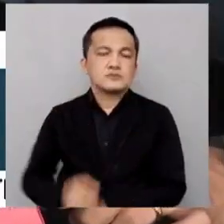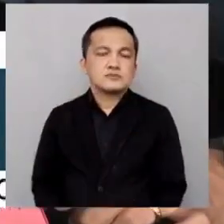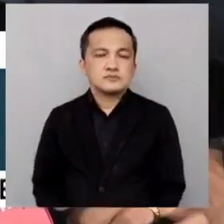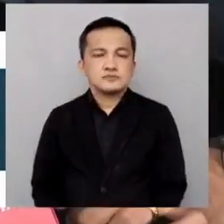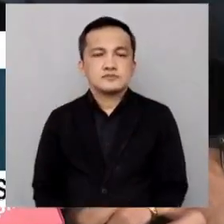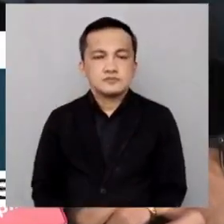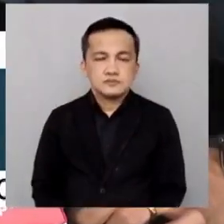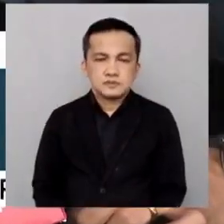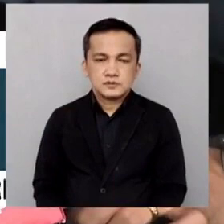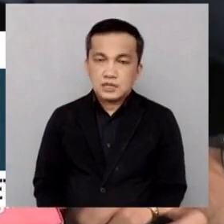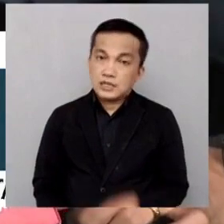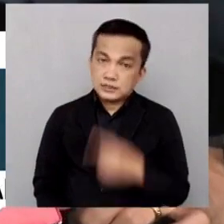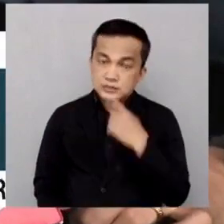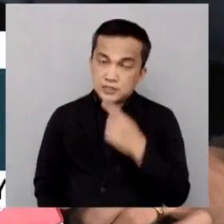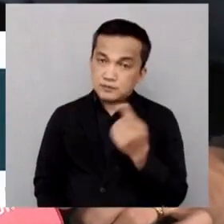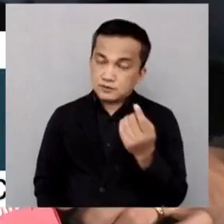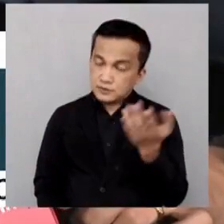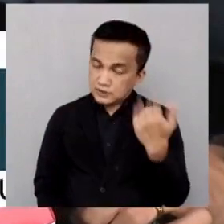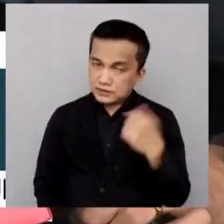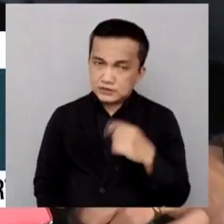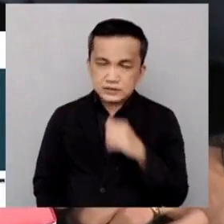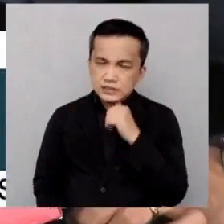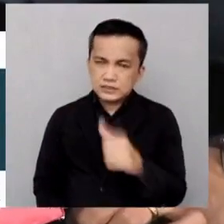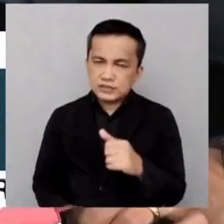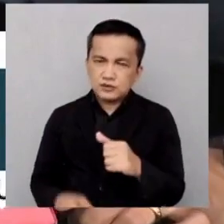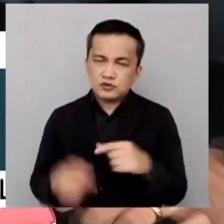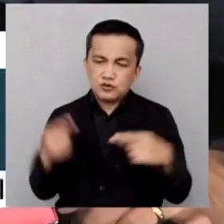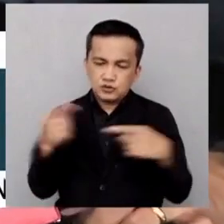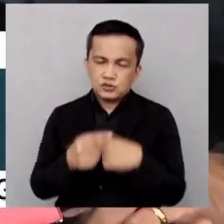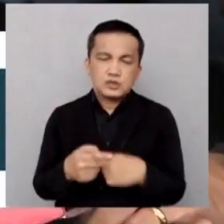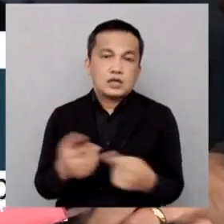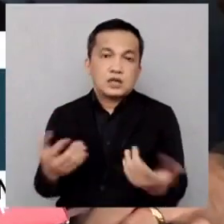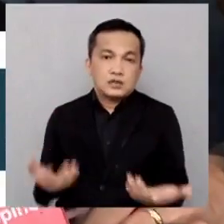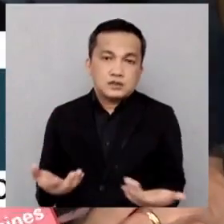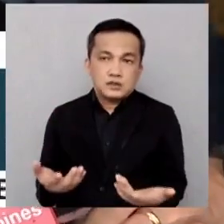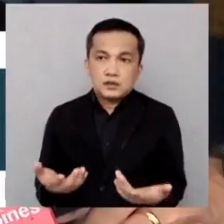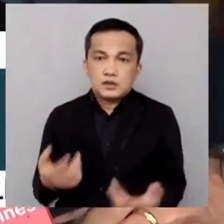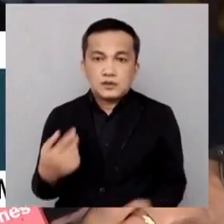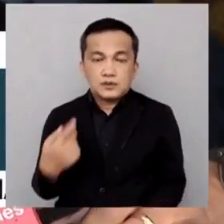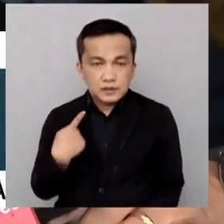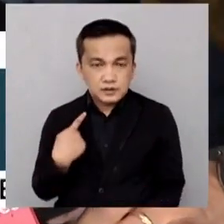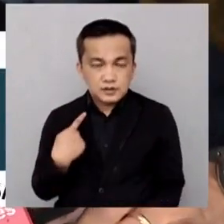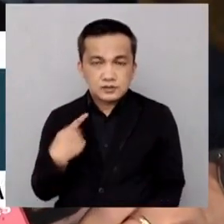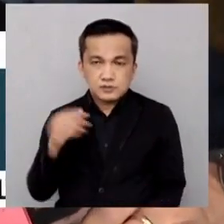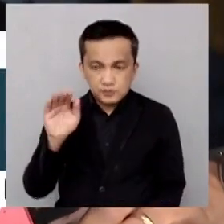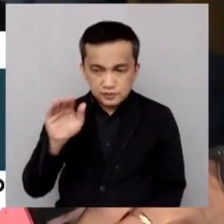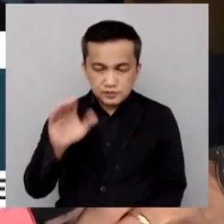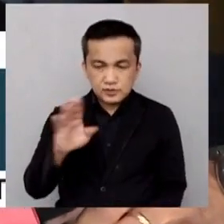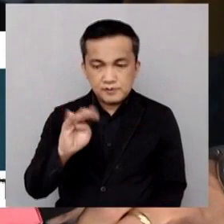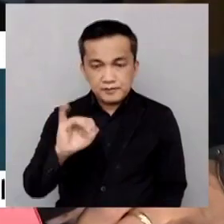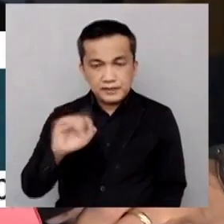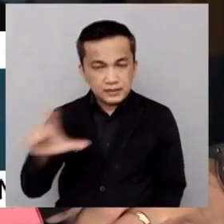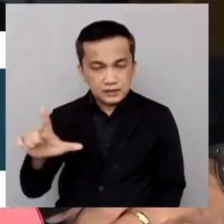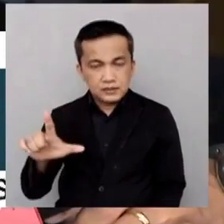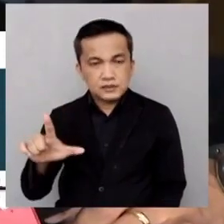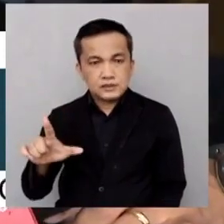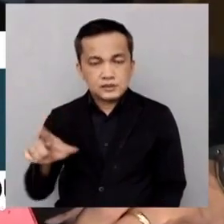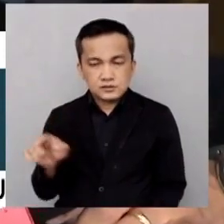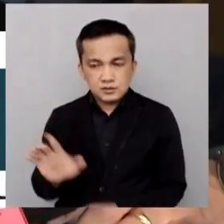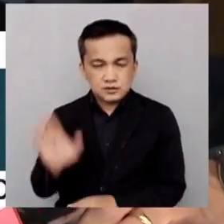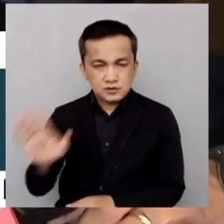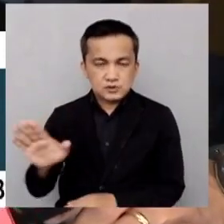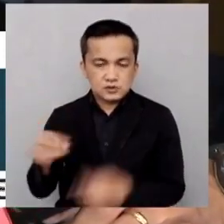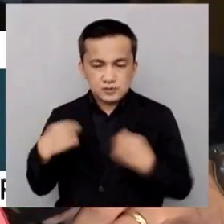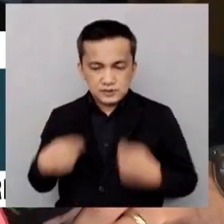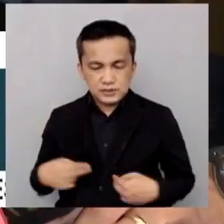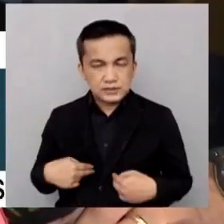Sinabi ko na dati and we would not have objected if there is a petition for bail based on humanitarian grounds